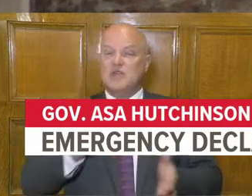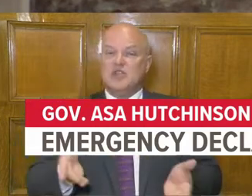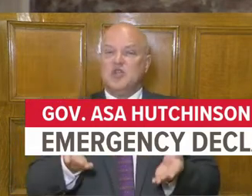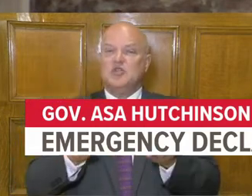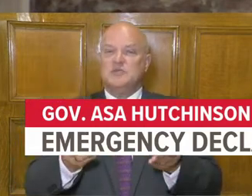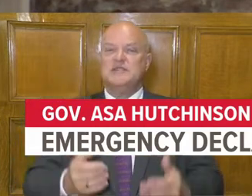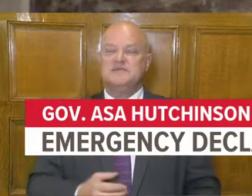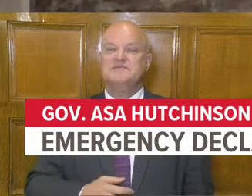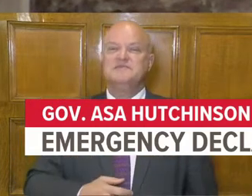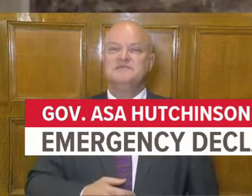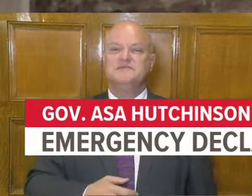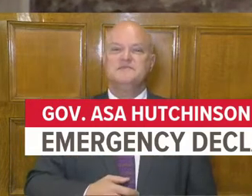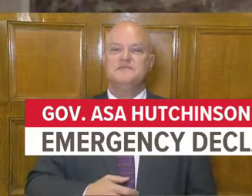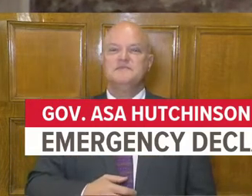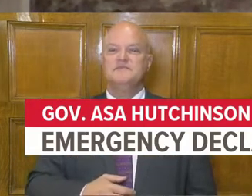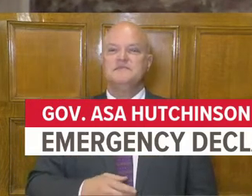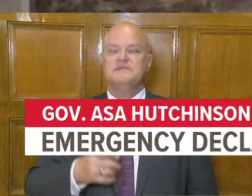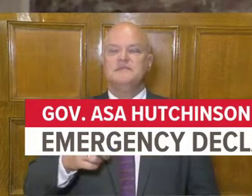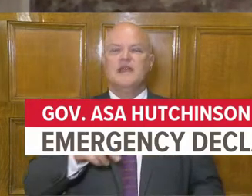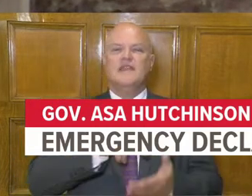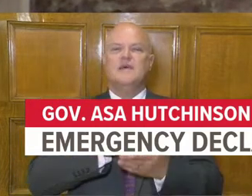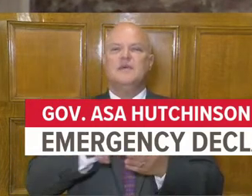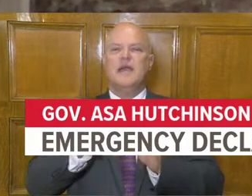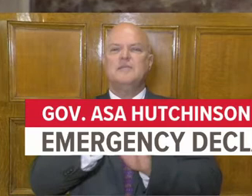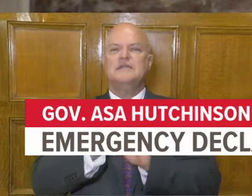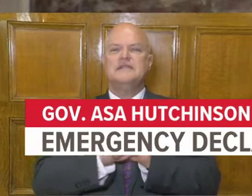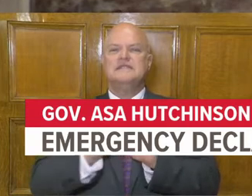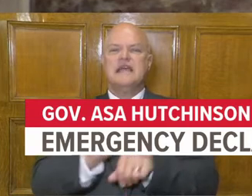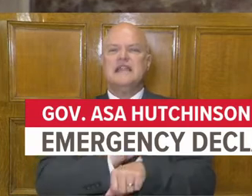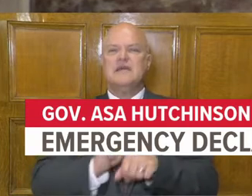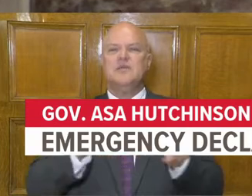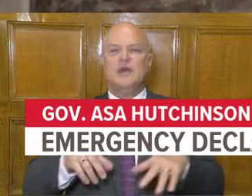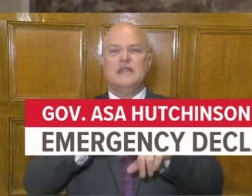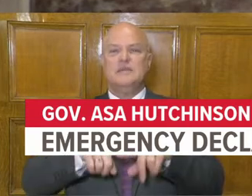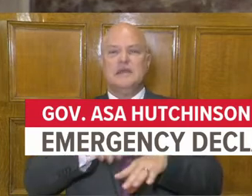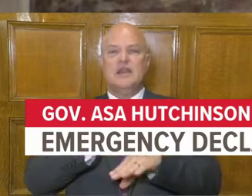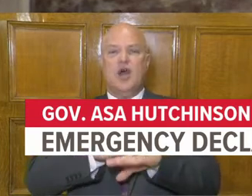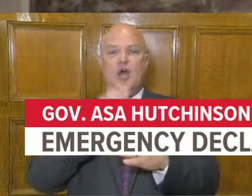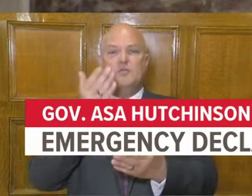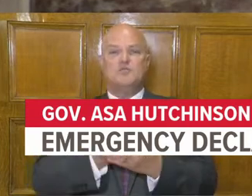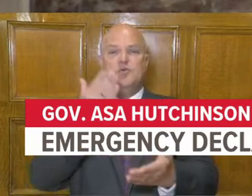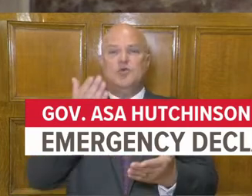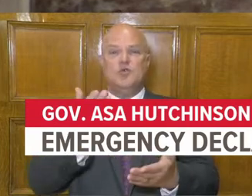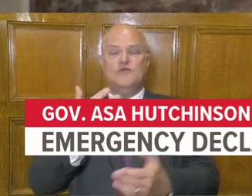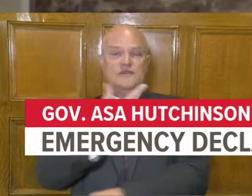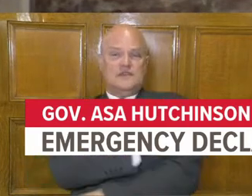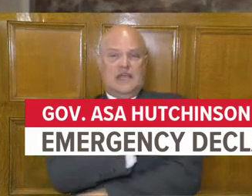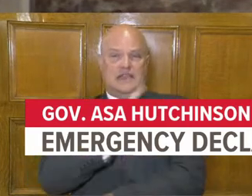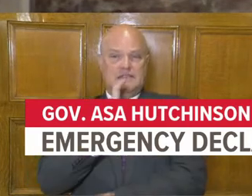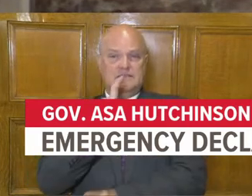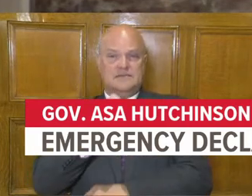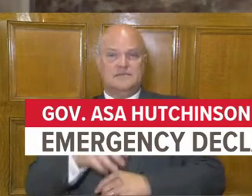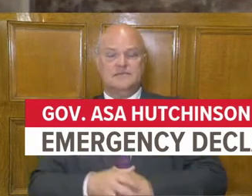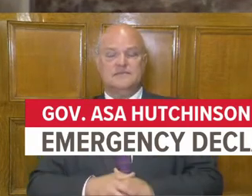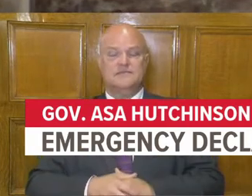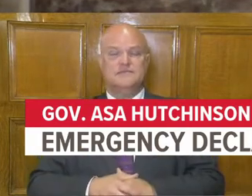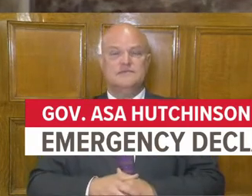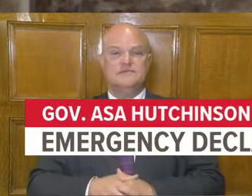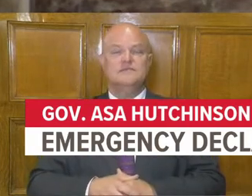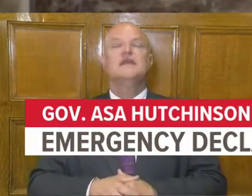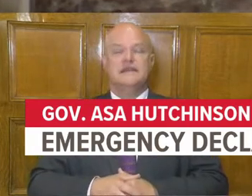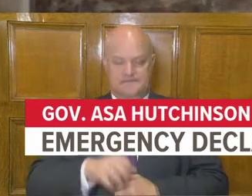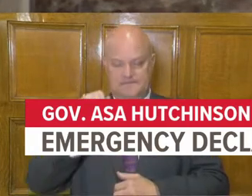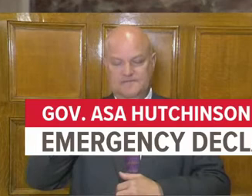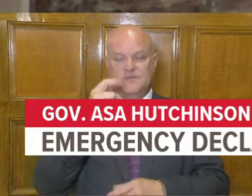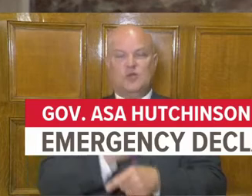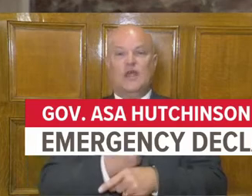encouragement. That payment to the state employees, is that dependent upon proof of inoculation? That's